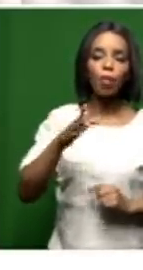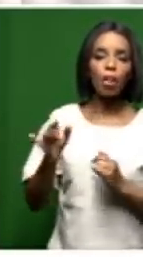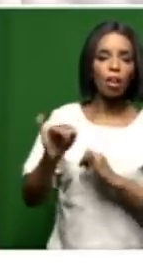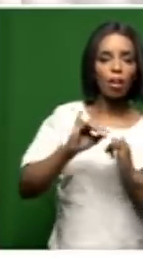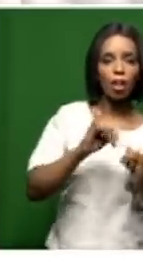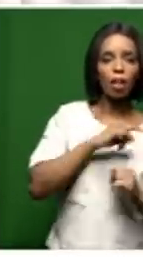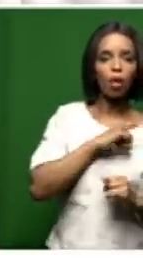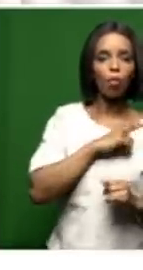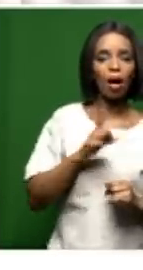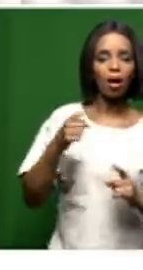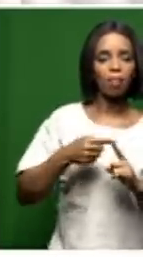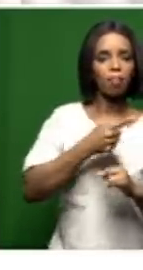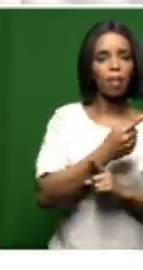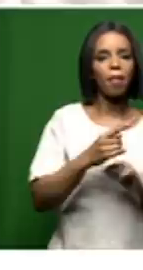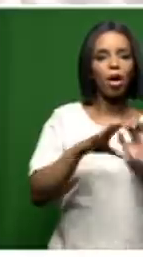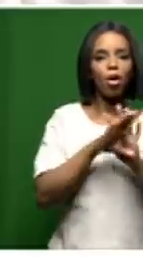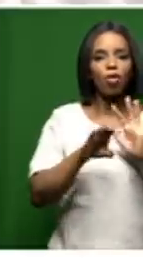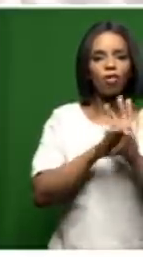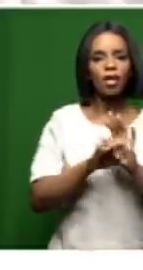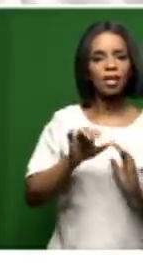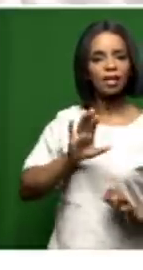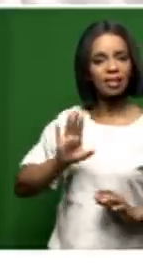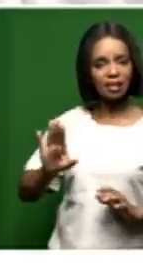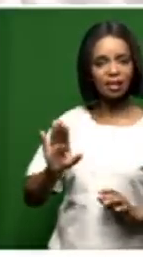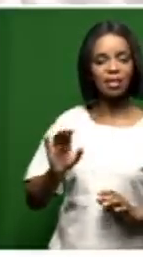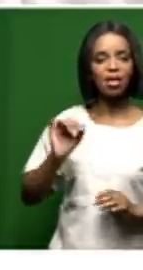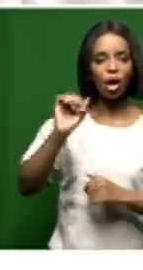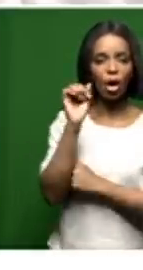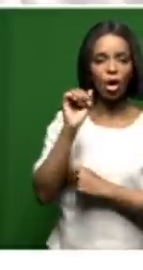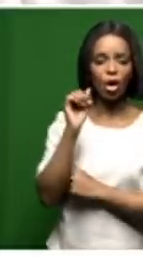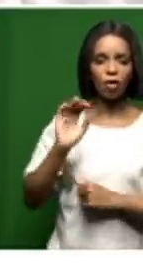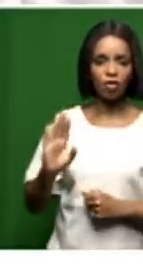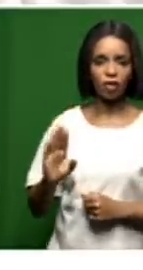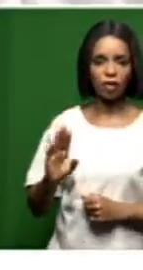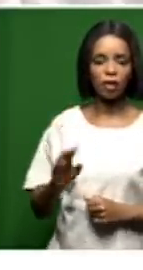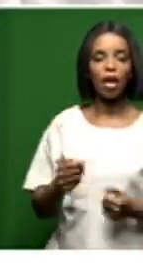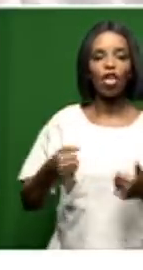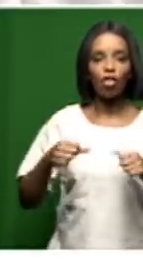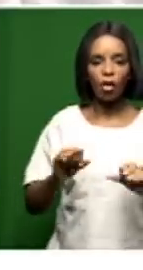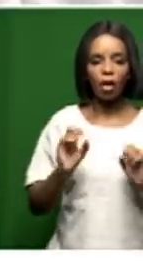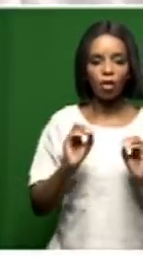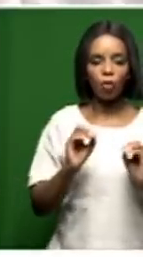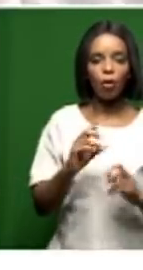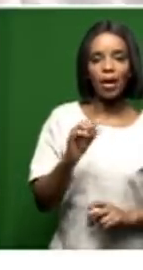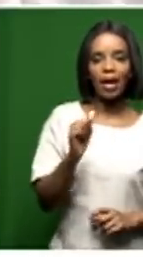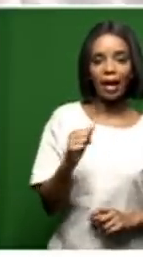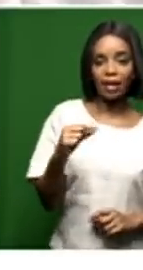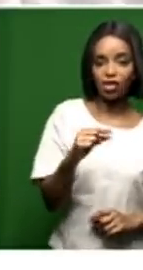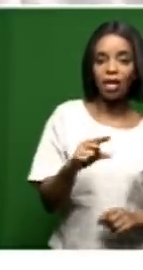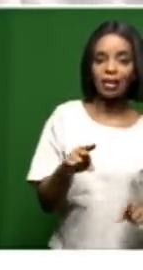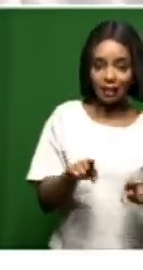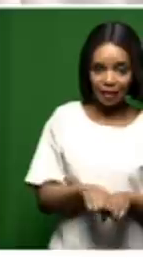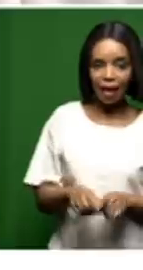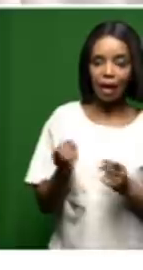executive code of ethics, which falls under that officer's purview. And then you've got the Auditor-General, who will also be invited